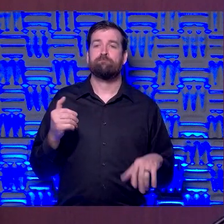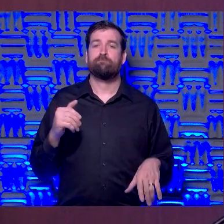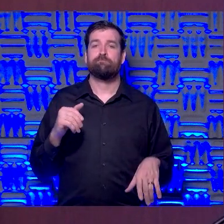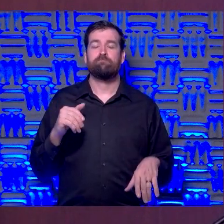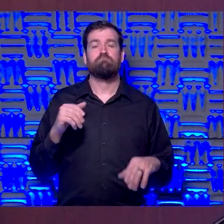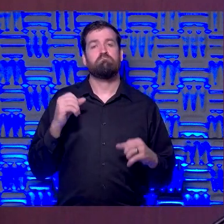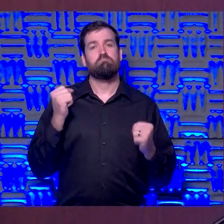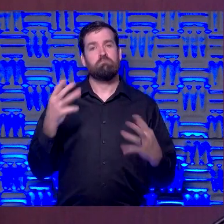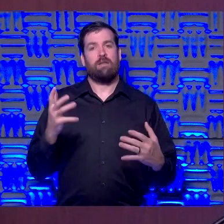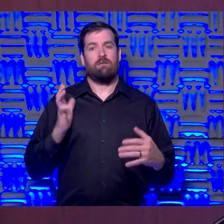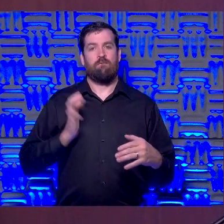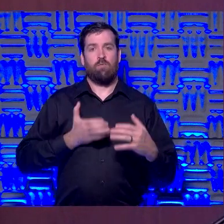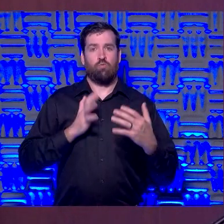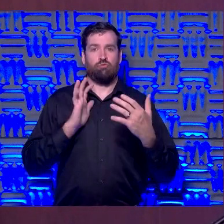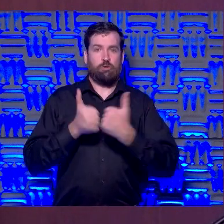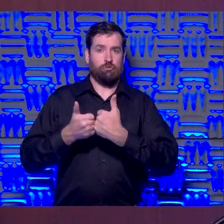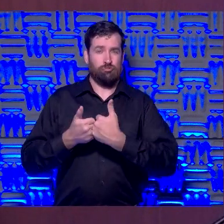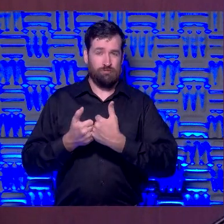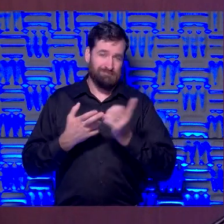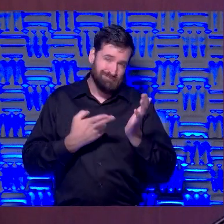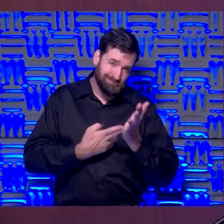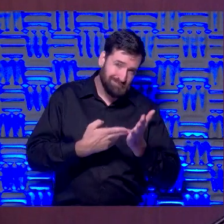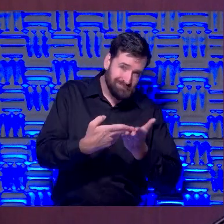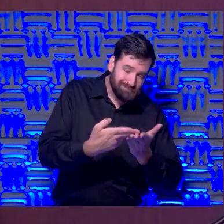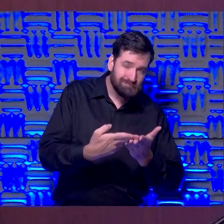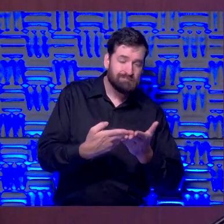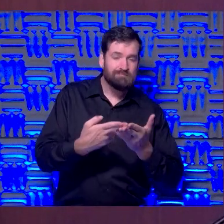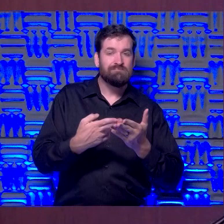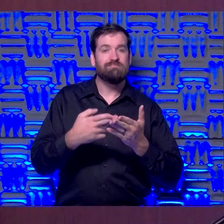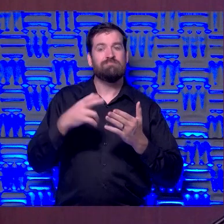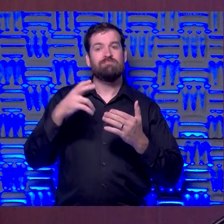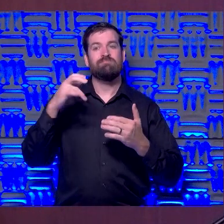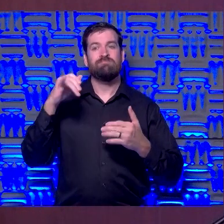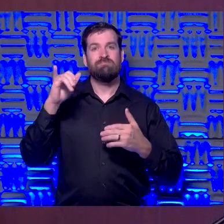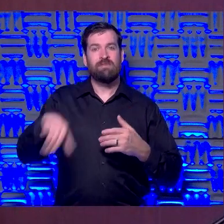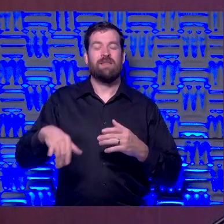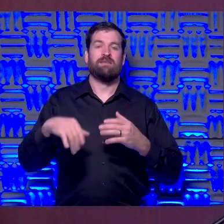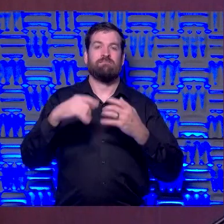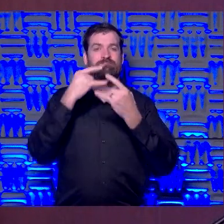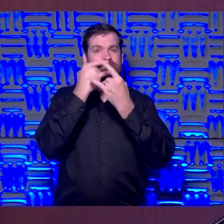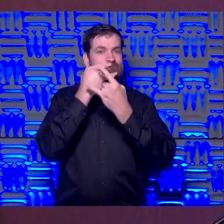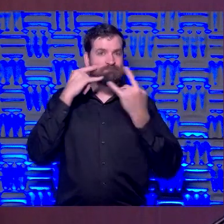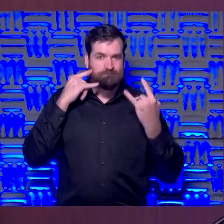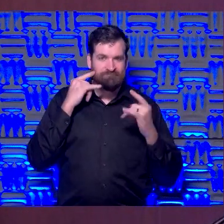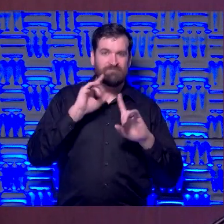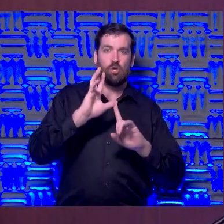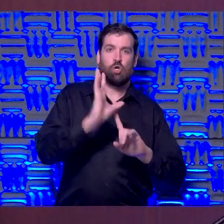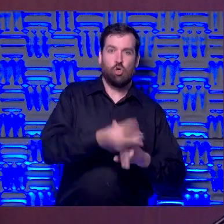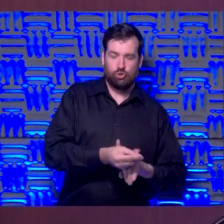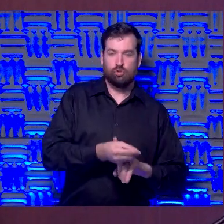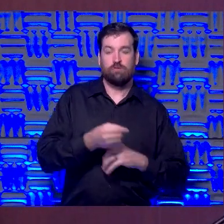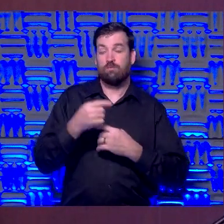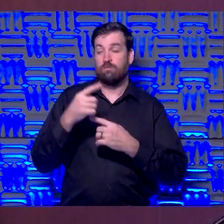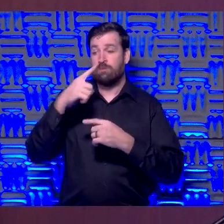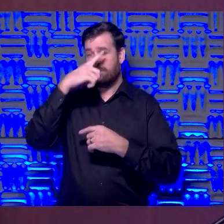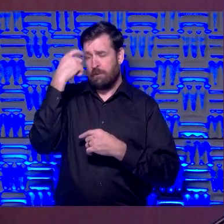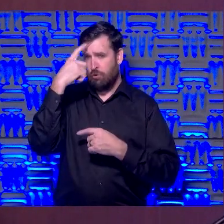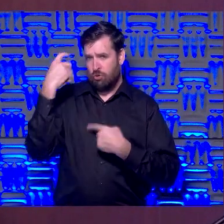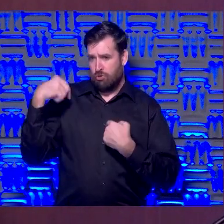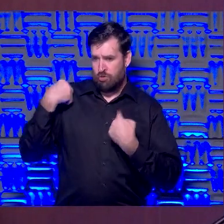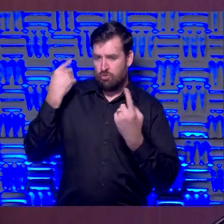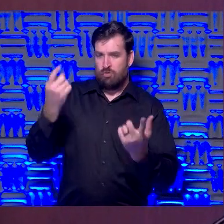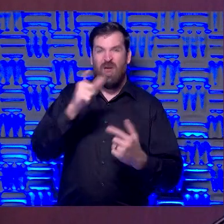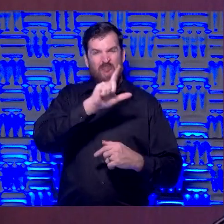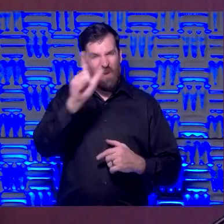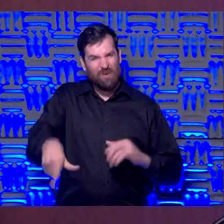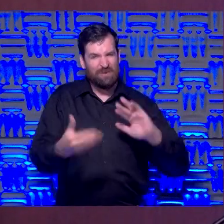a lot of our challenge, to be honest, is going to be create that mask wearing culture. Yep. We've been trying to do it over the summer already within Lawrence